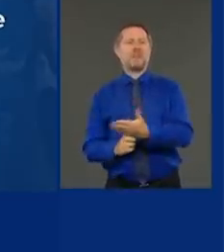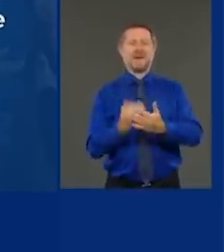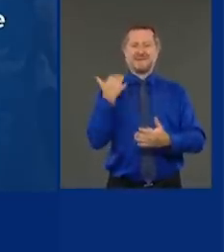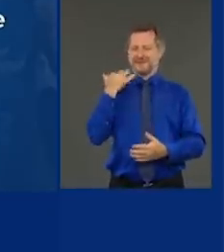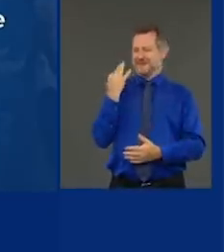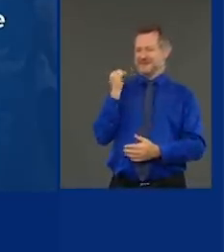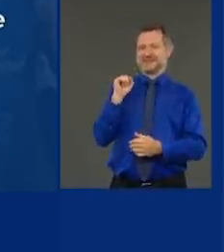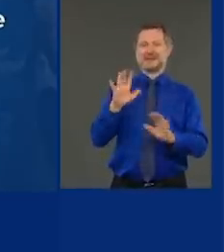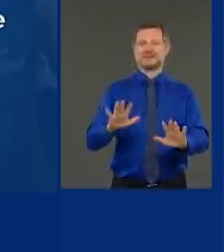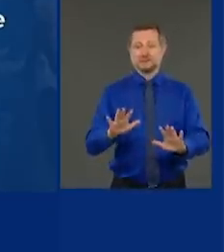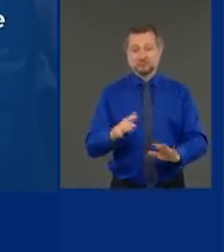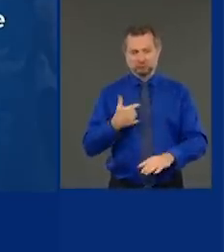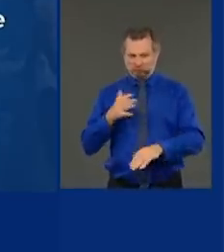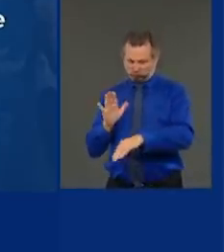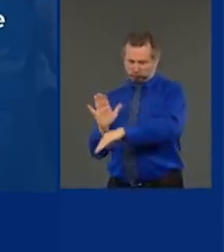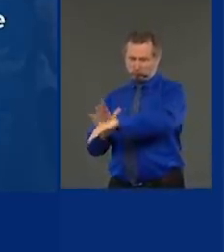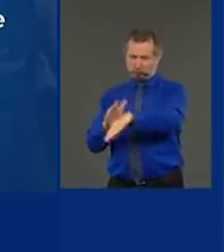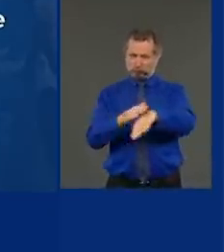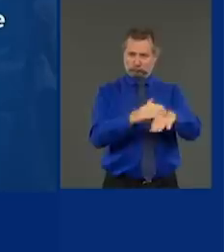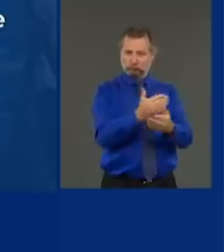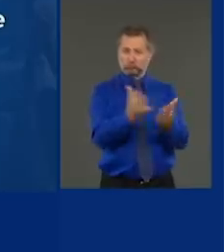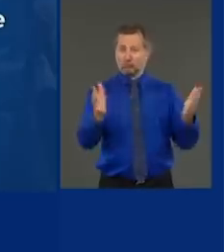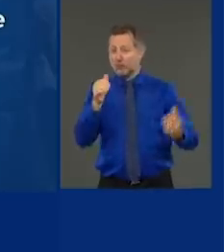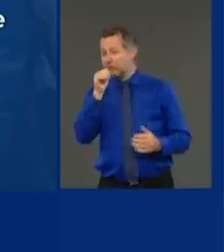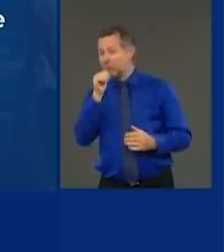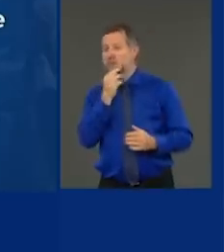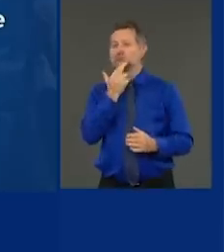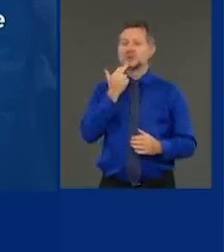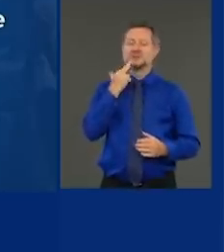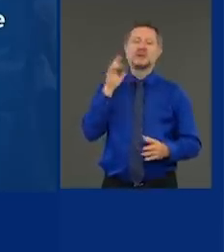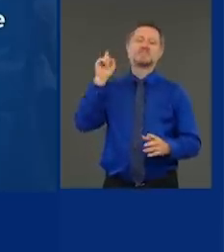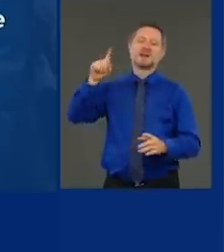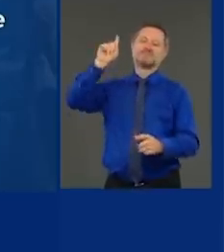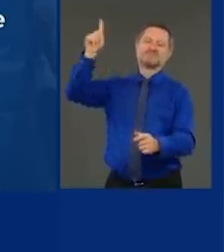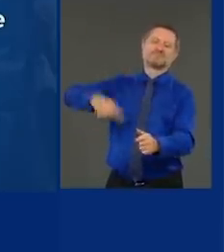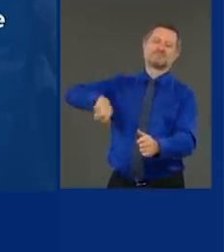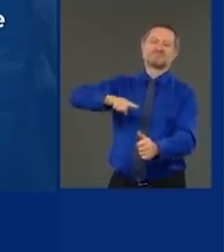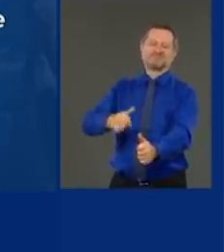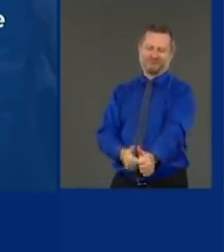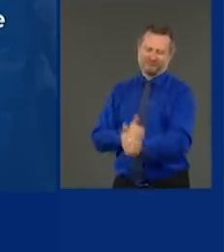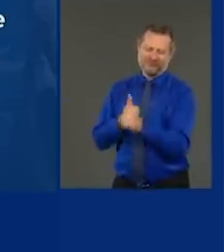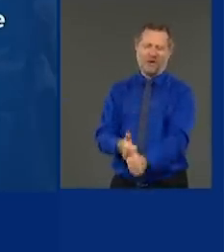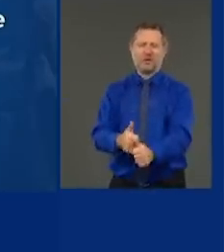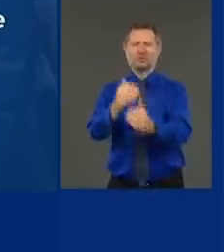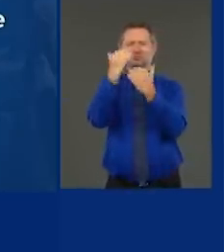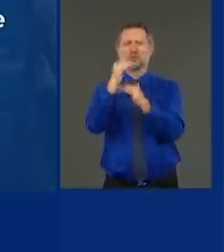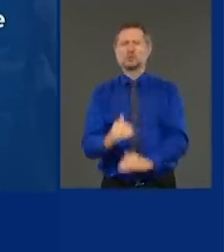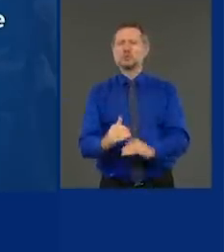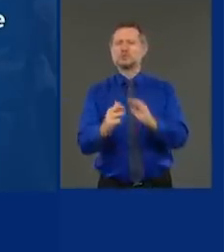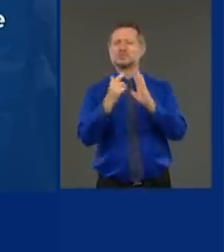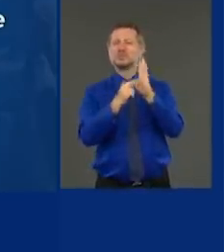restaurants, follow the rules. Because if you don't follow the rules,